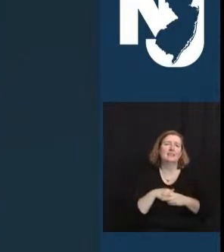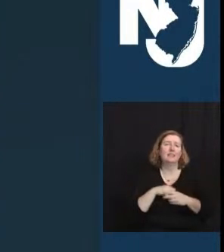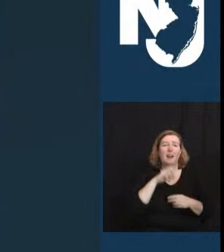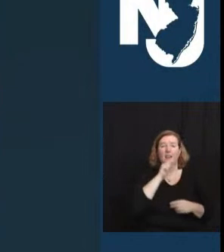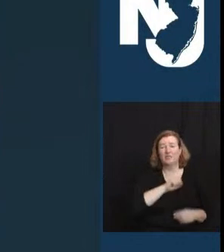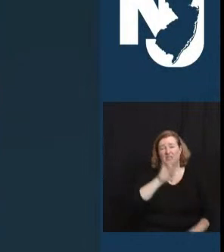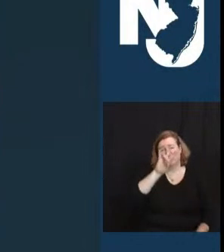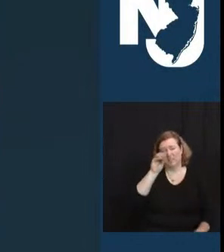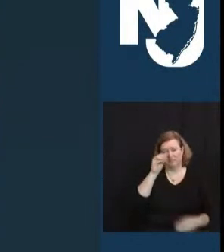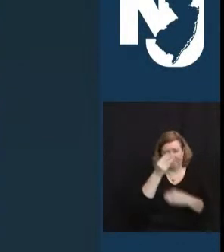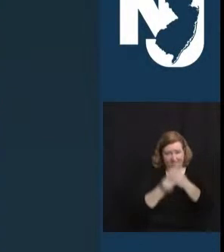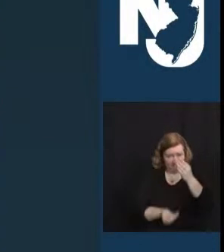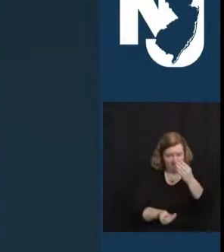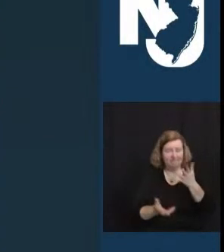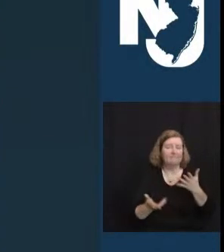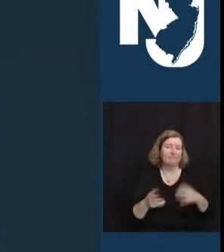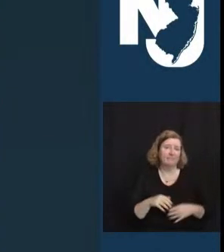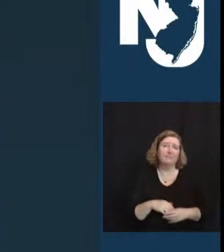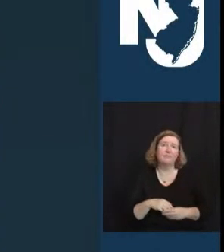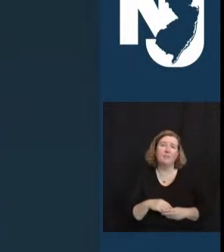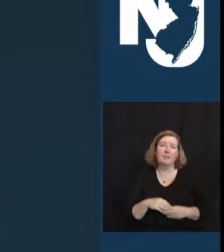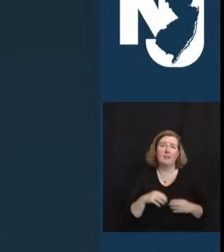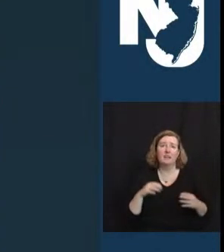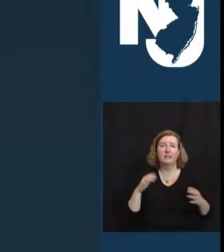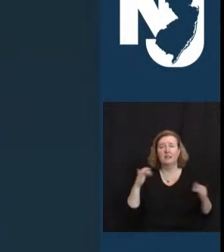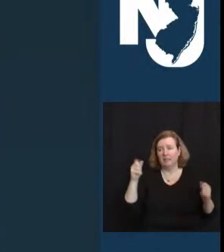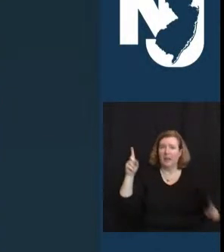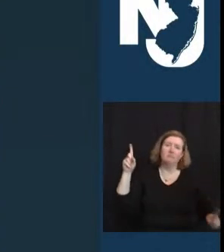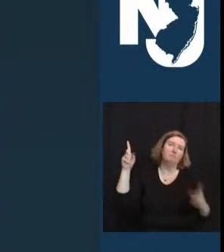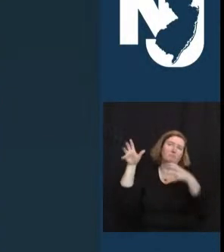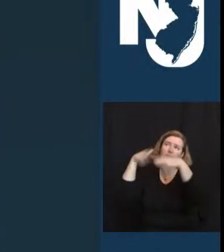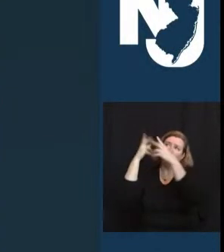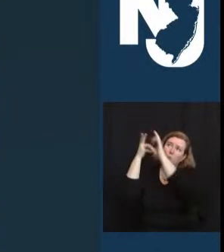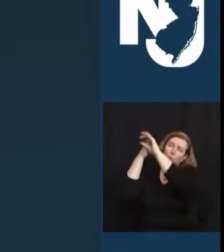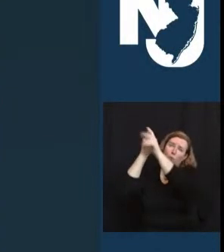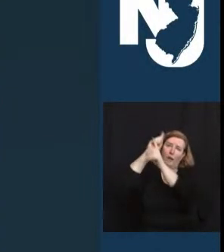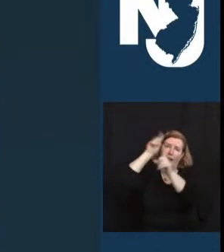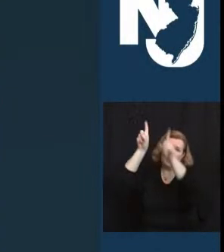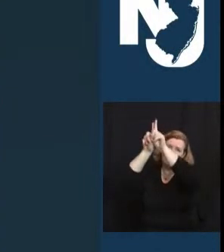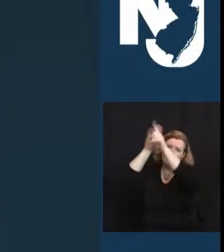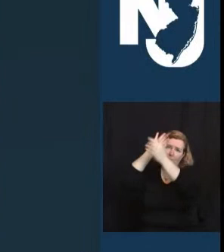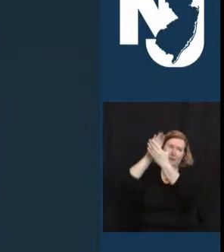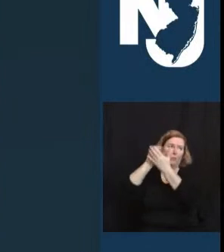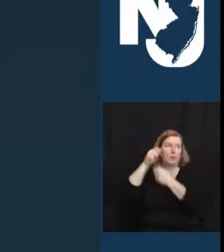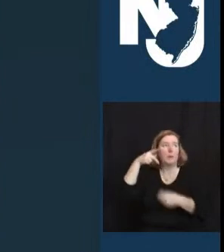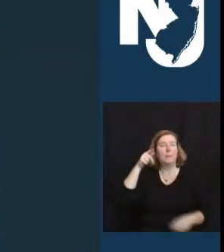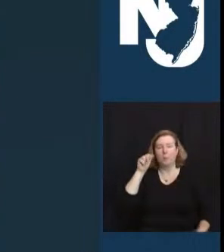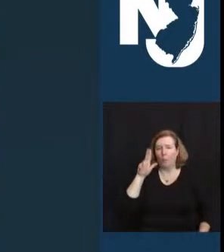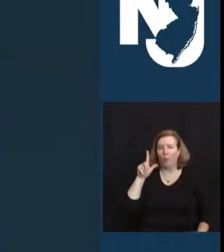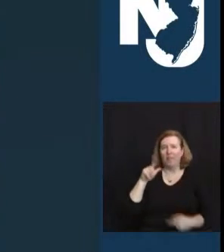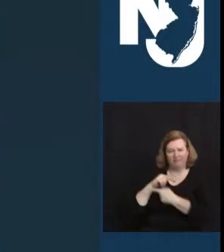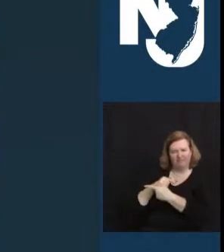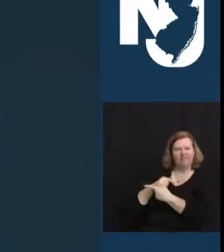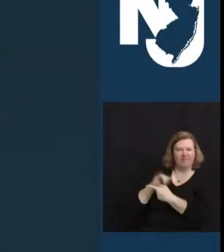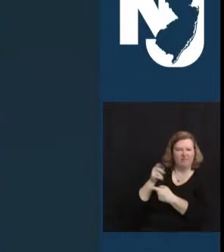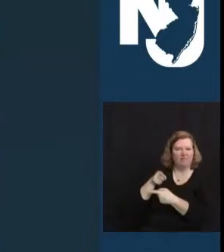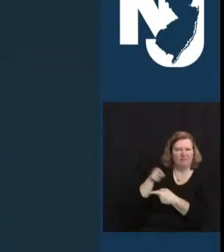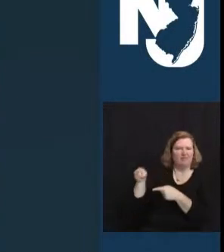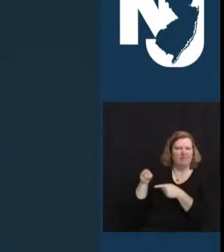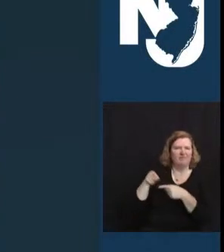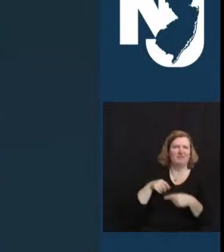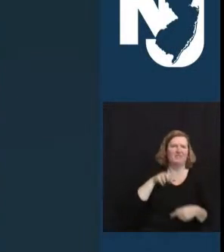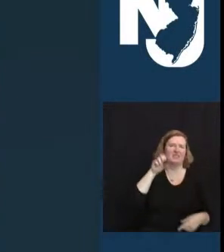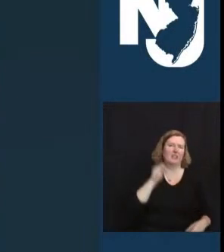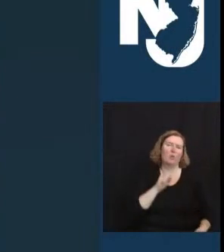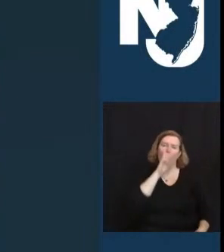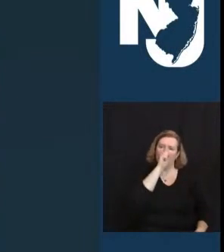years old. She is now reunited with her husband, Paul, on the left, who was a retired South Orange police